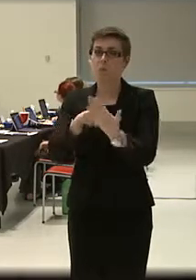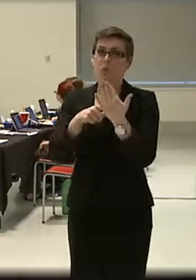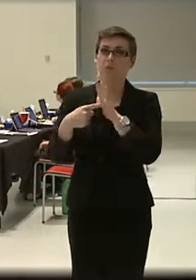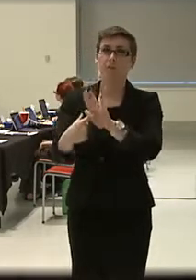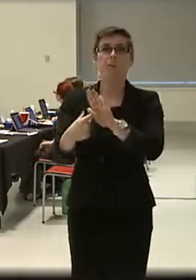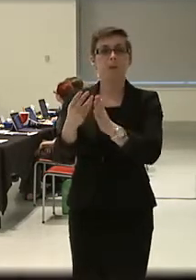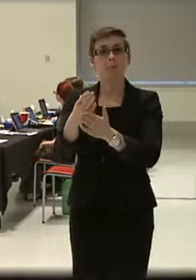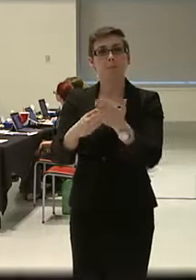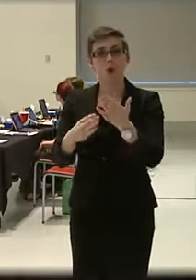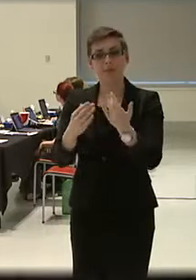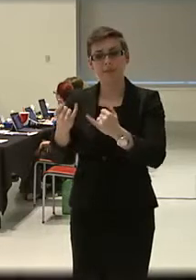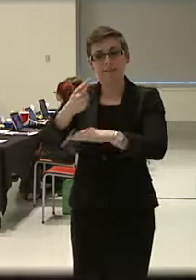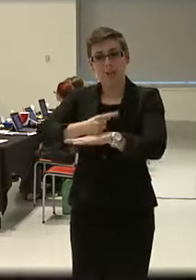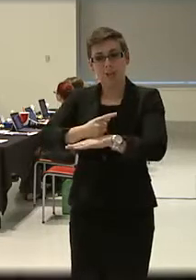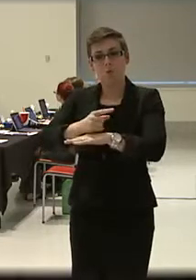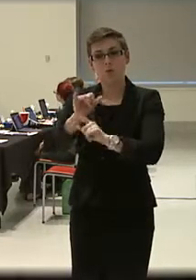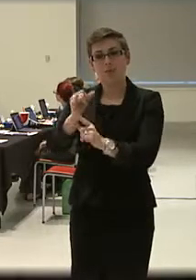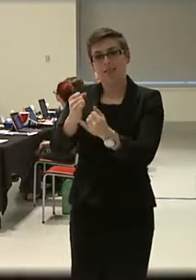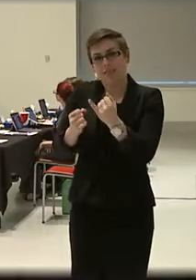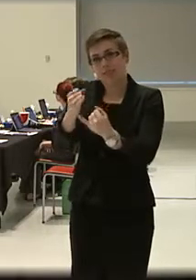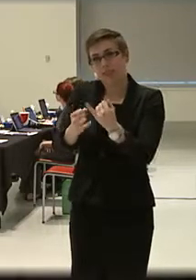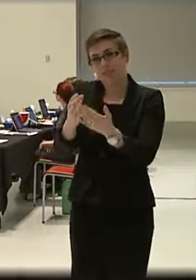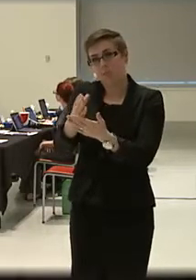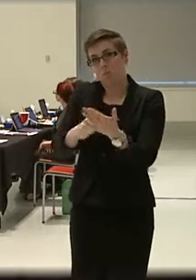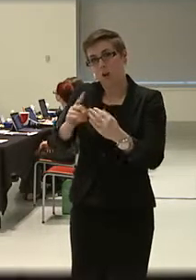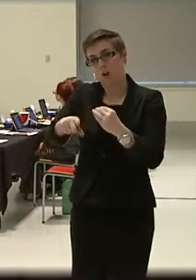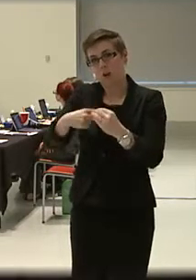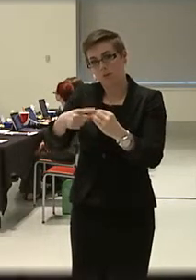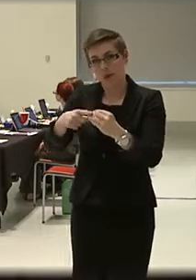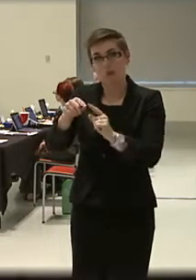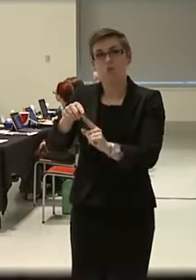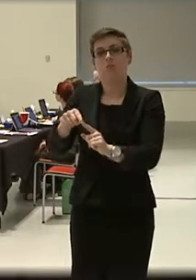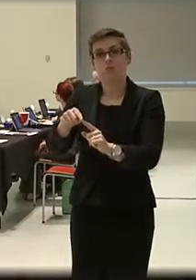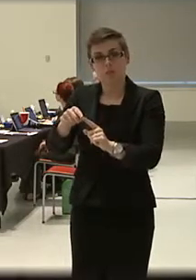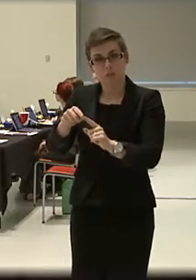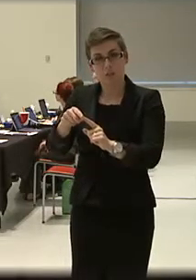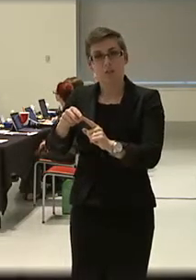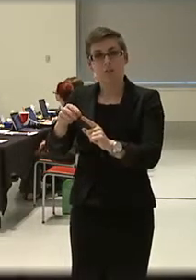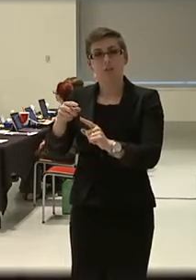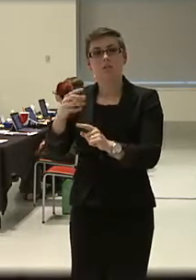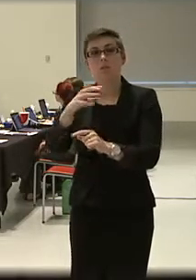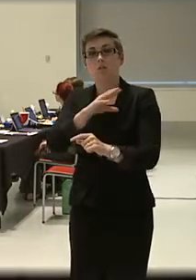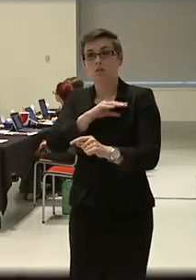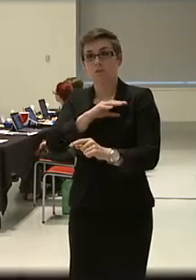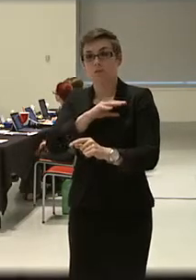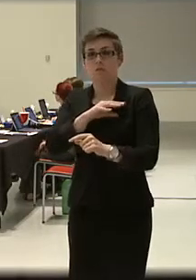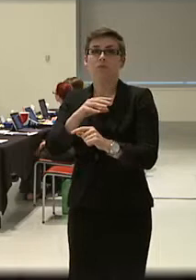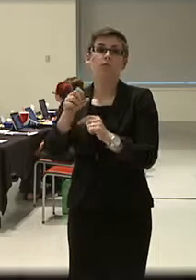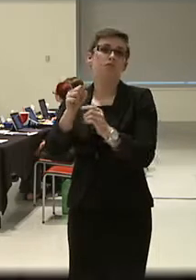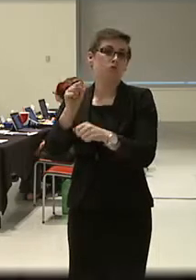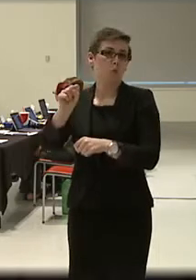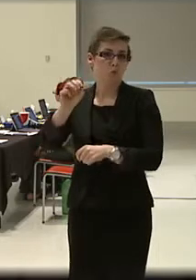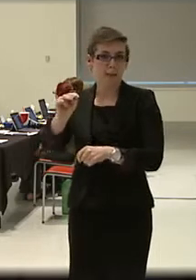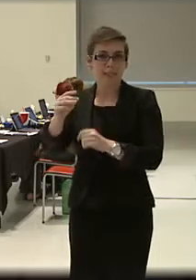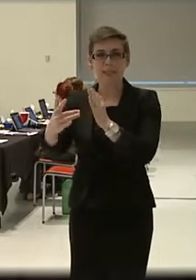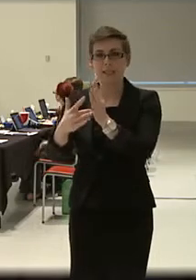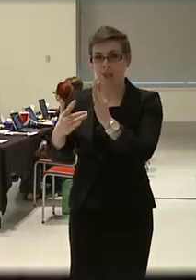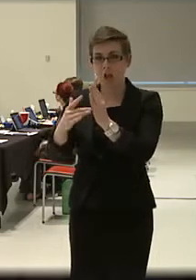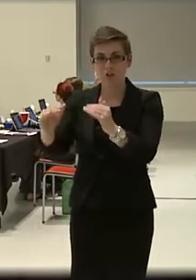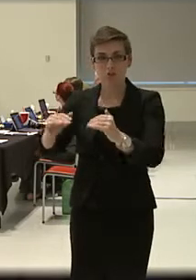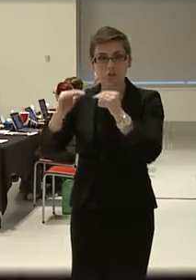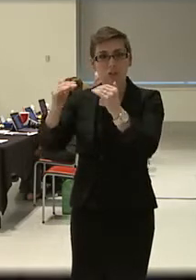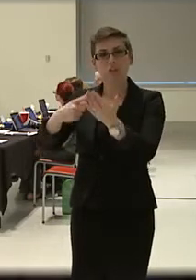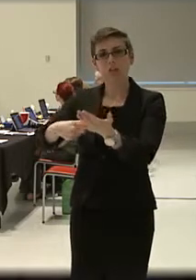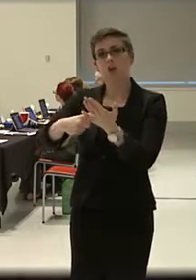section on public comment. And to start off with the speaker that we had at the beginning, and to talk about the importance